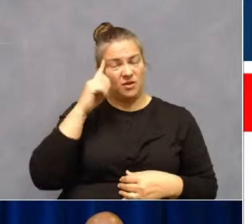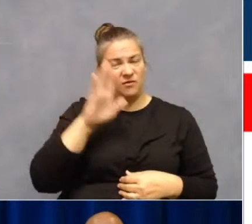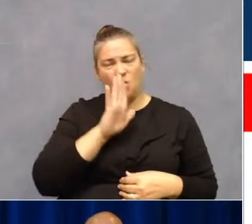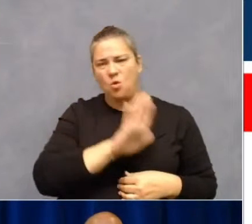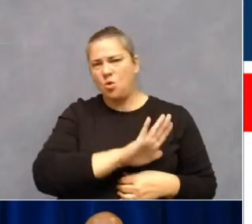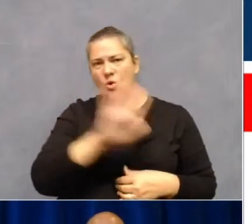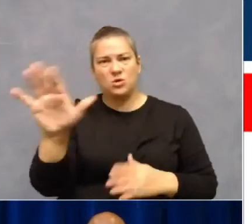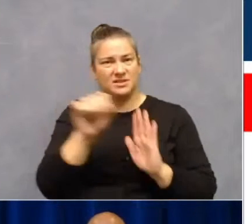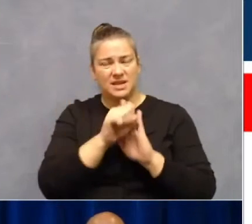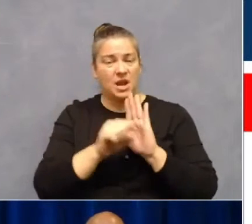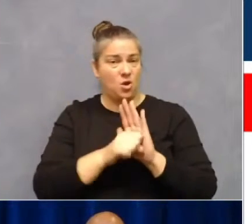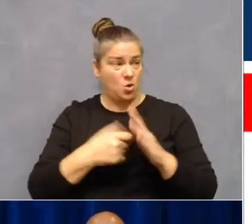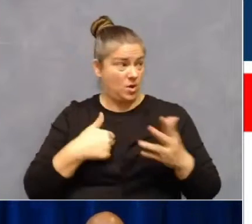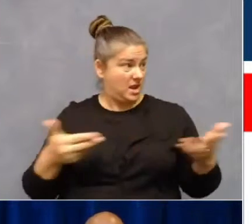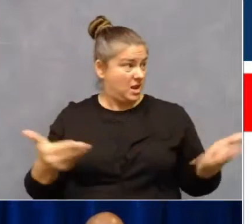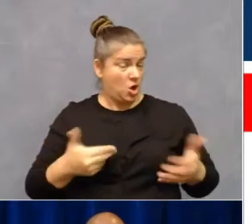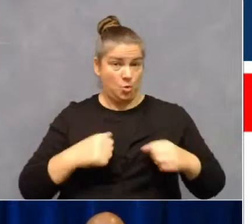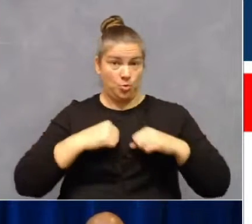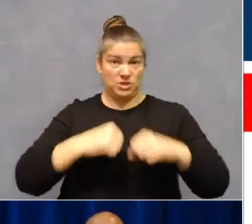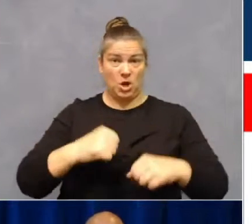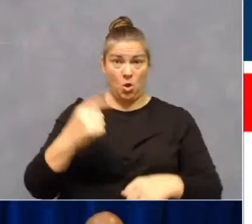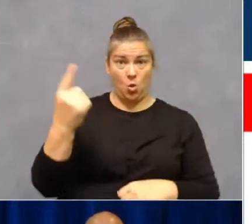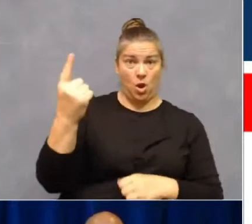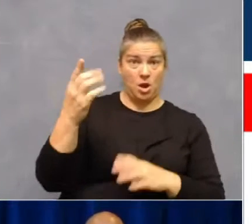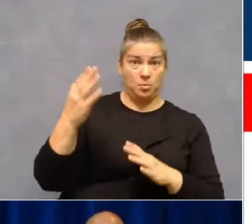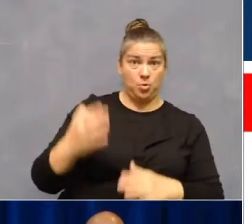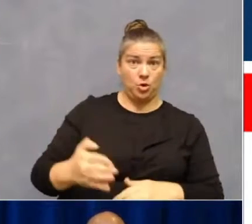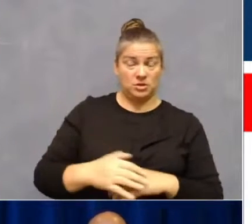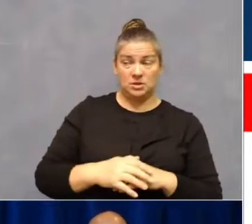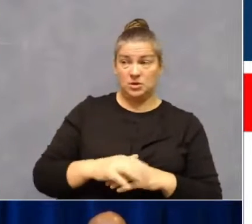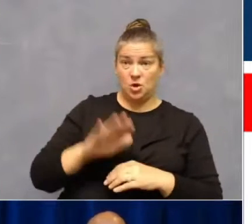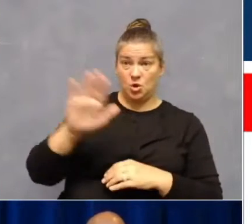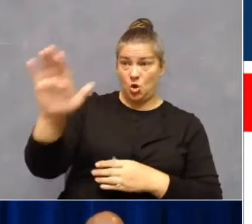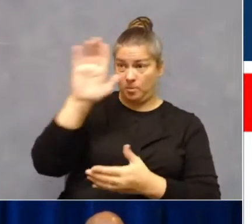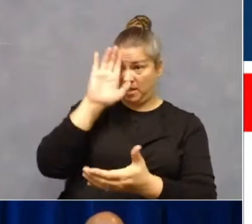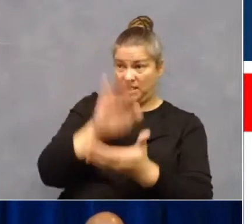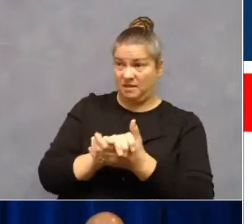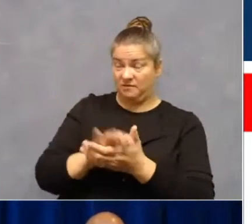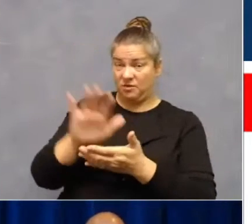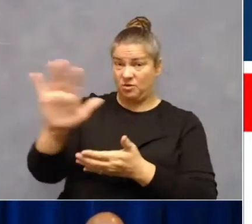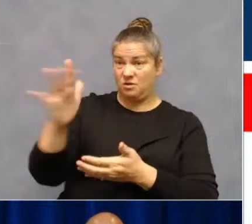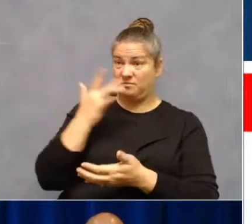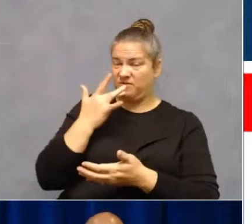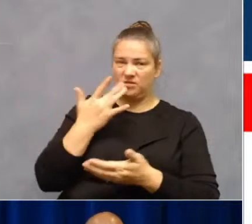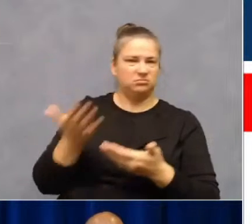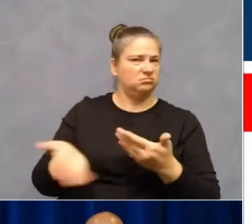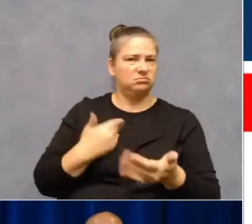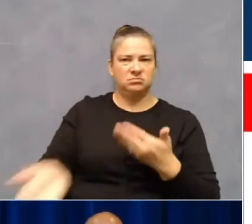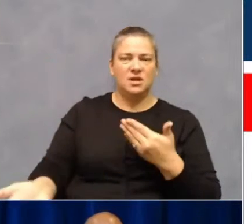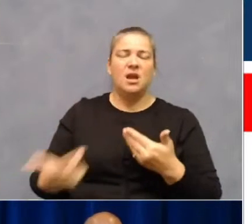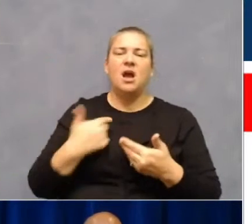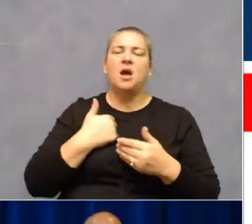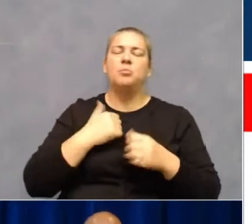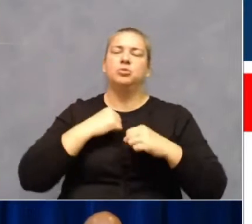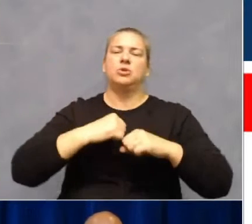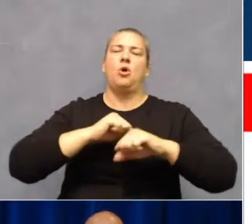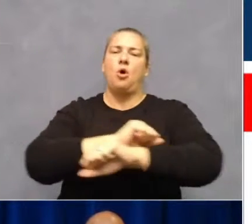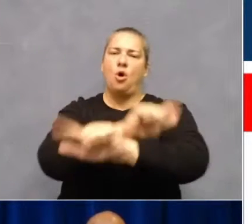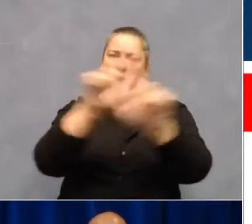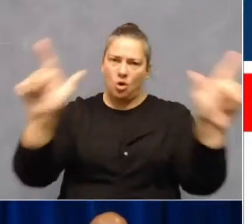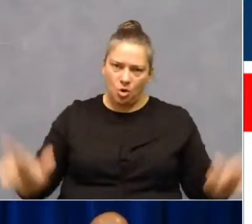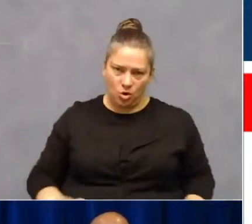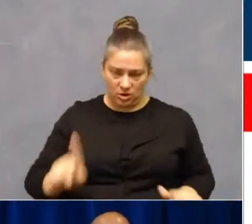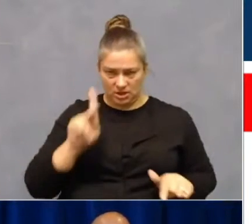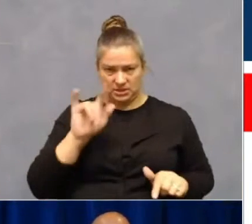to protect one person with one set of beliefs or different. We're here to protect everyone in Kentucky and give everyone the same chance to